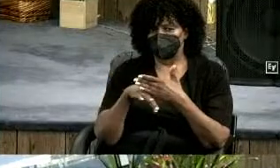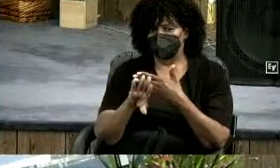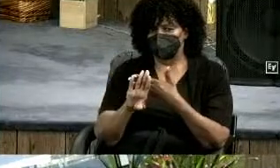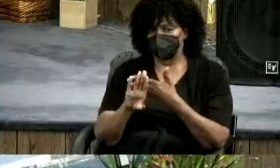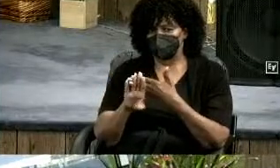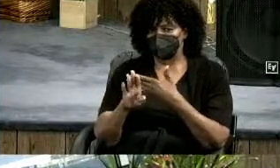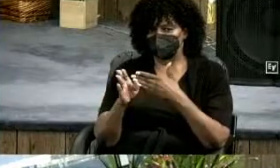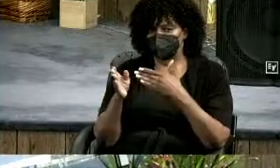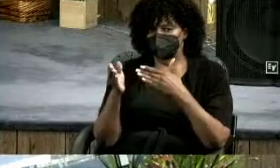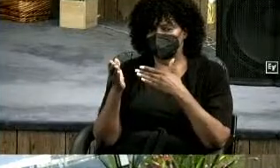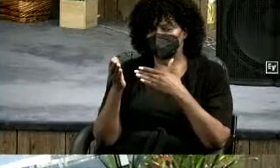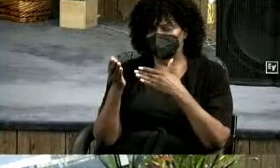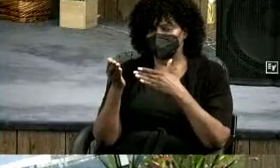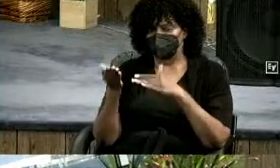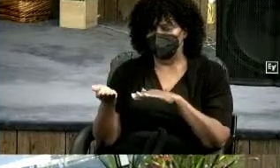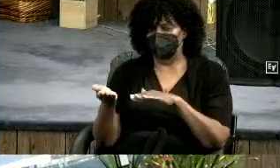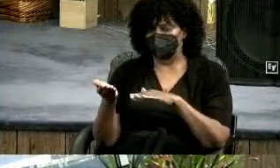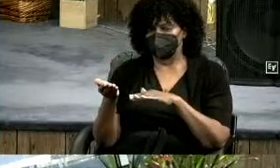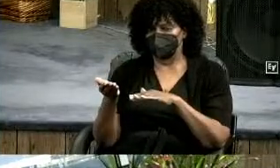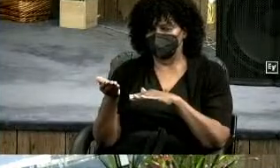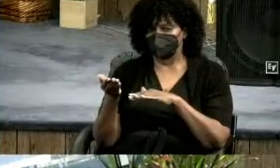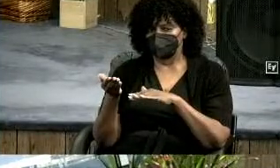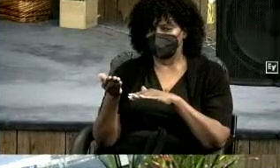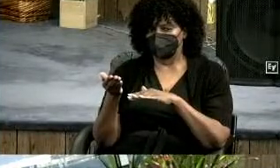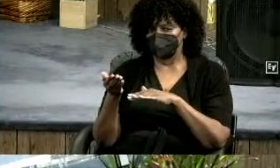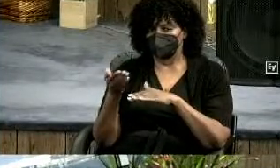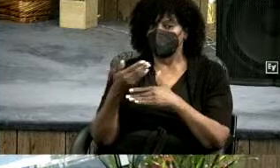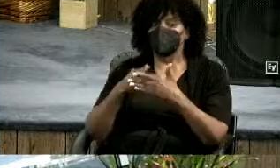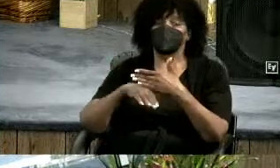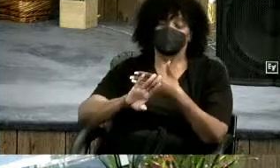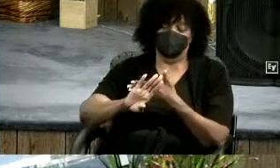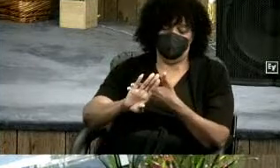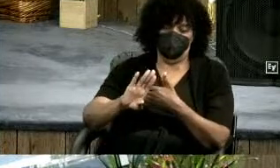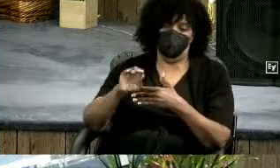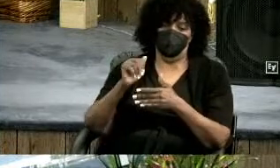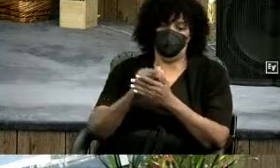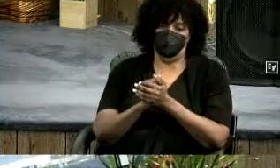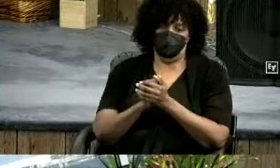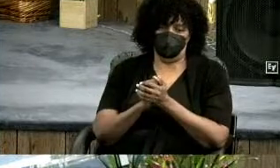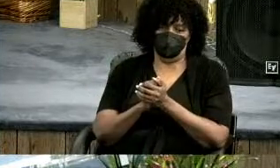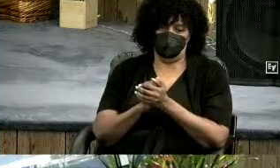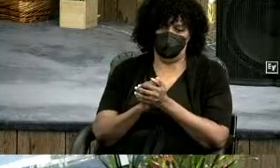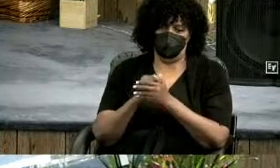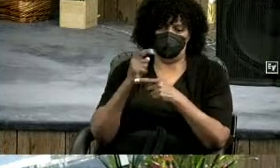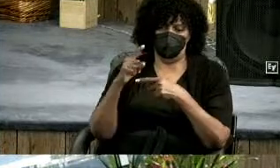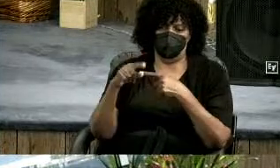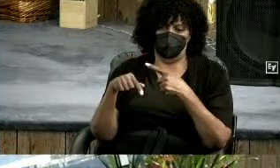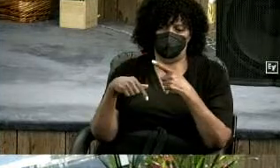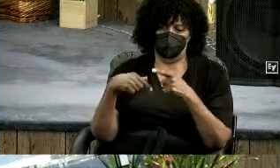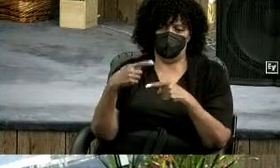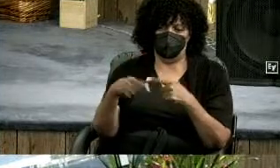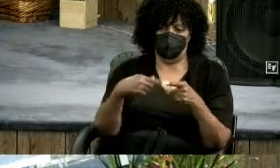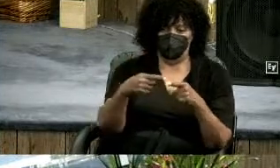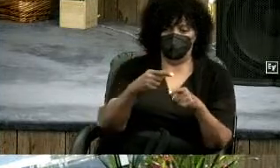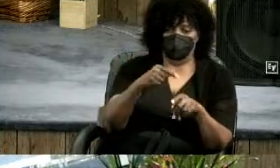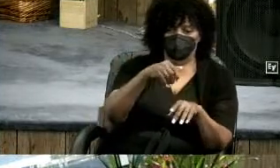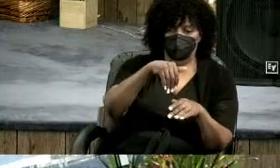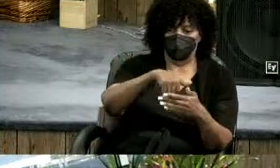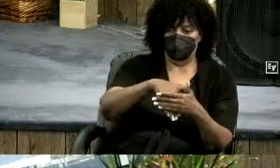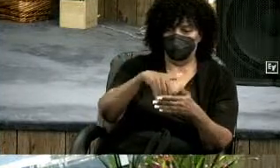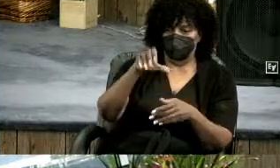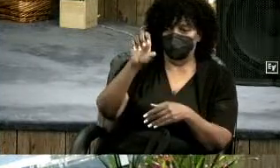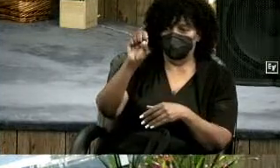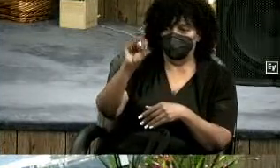But the church ain't saying nothing. In San Francisco, kids got to step over crack addicts to get on the bus.